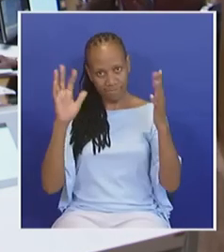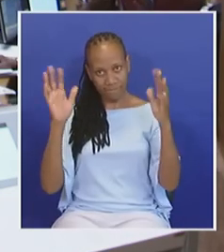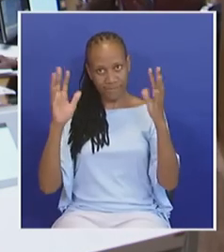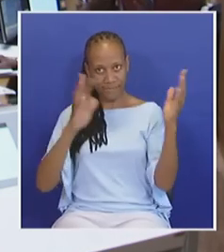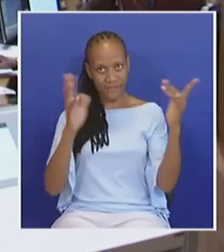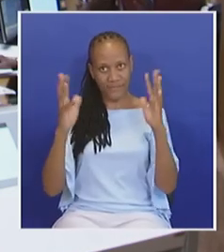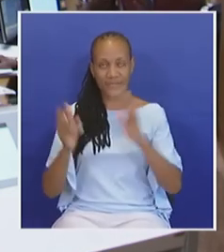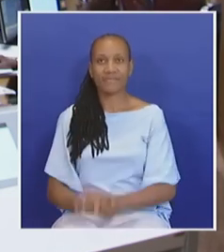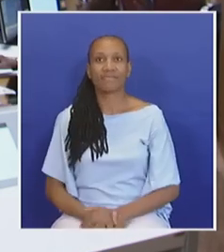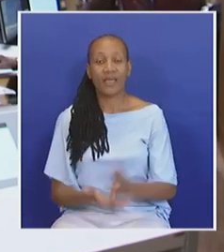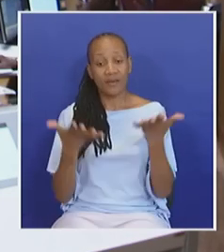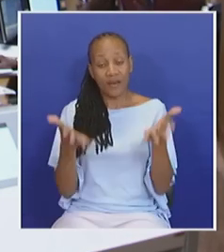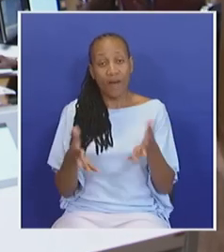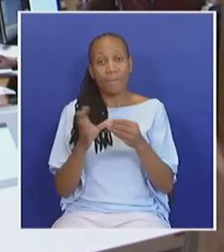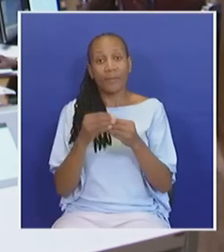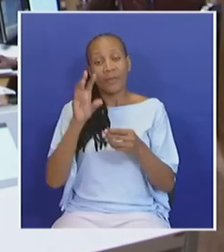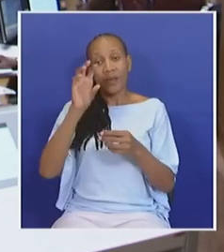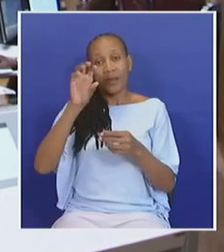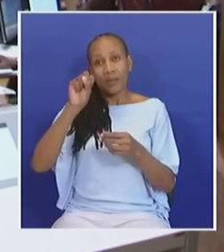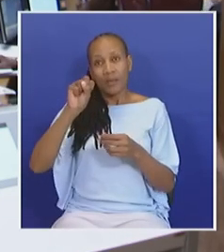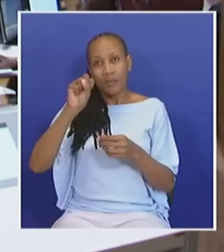The Honorable Smith.